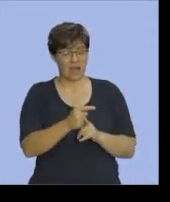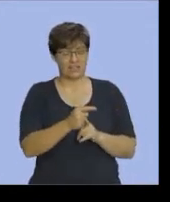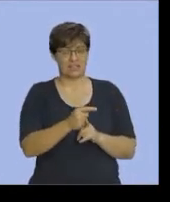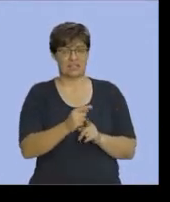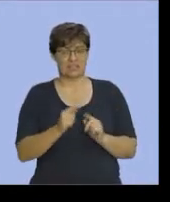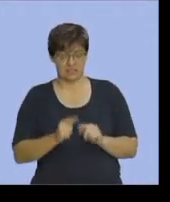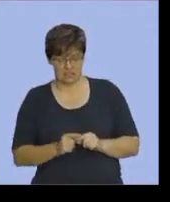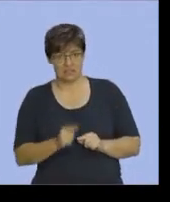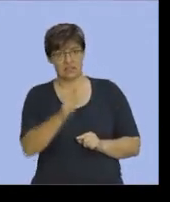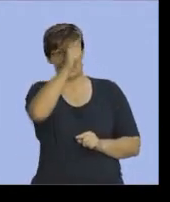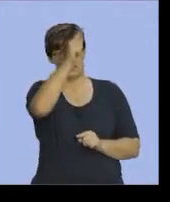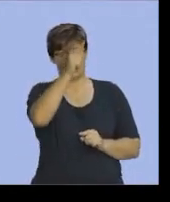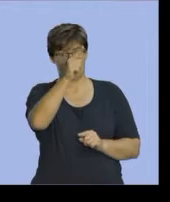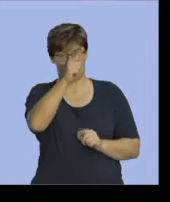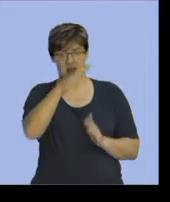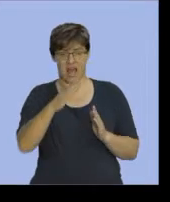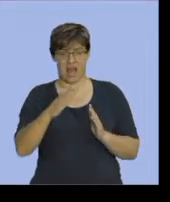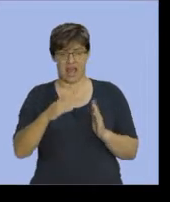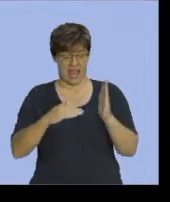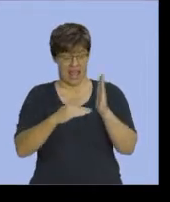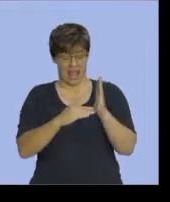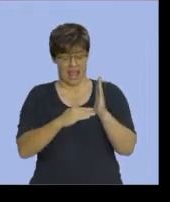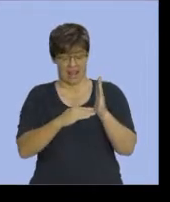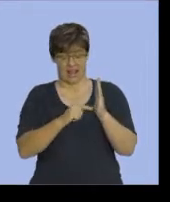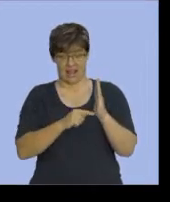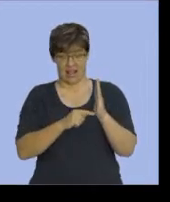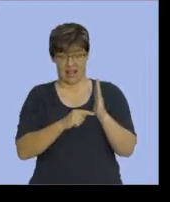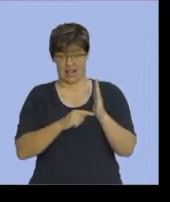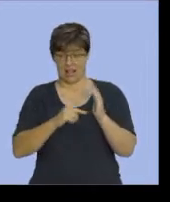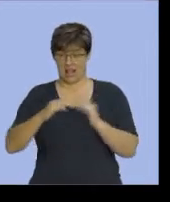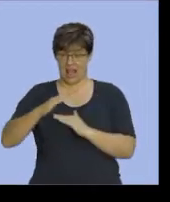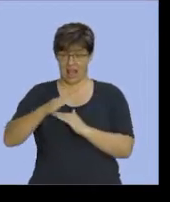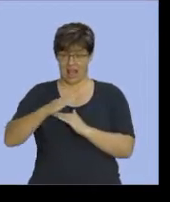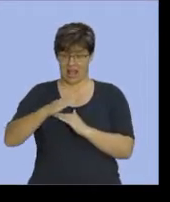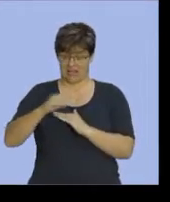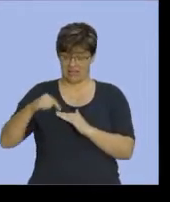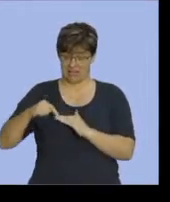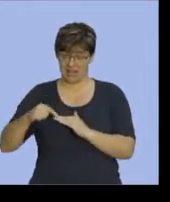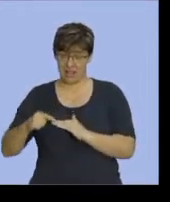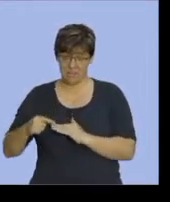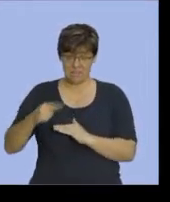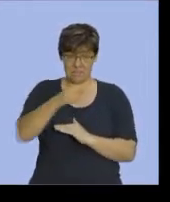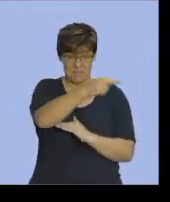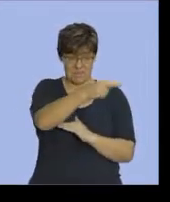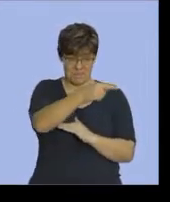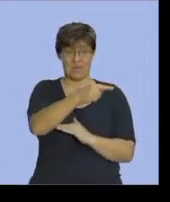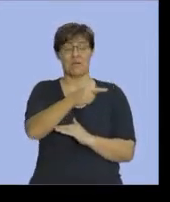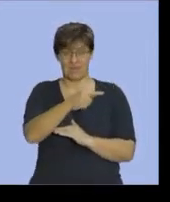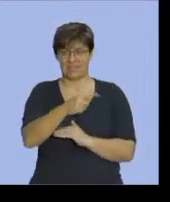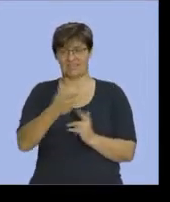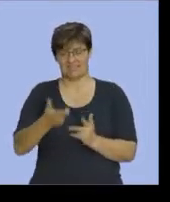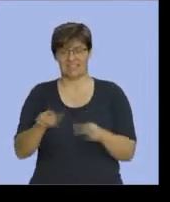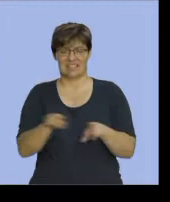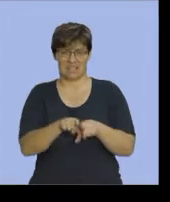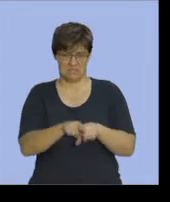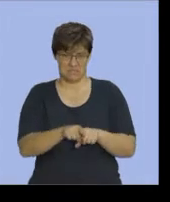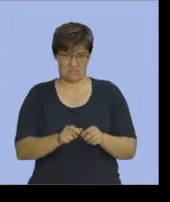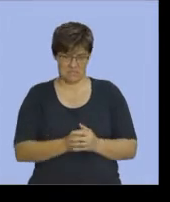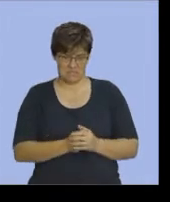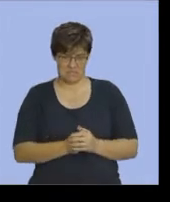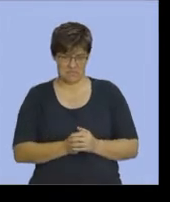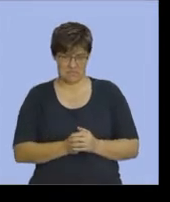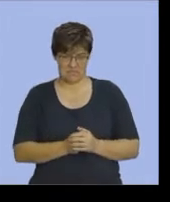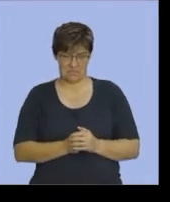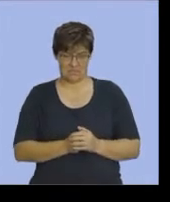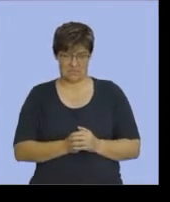the opposite vertex to that particular side. So just quickly remember that as well. Now, if we